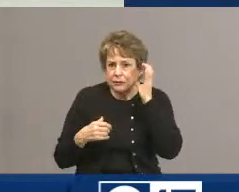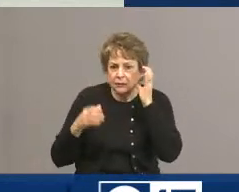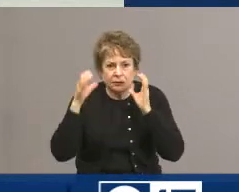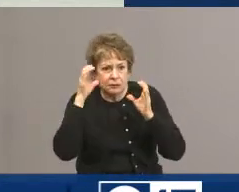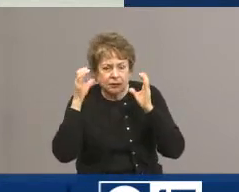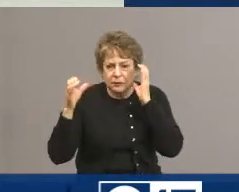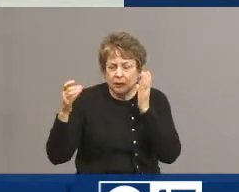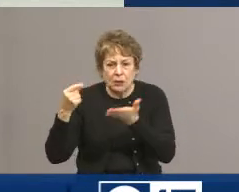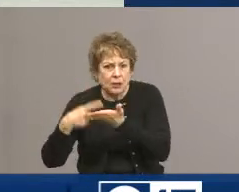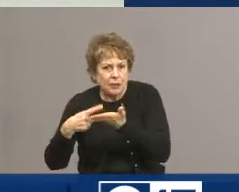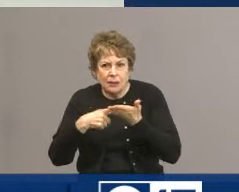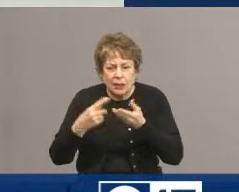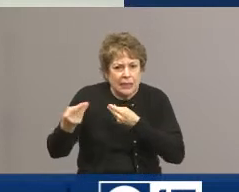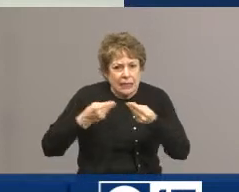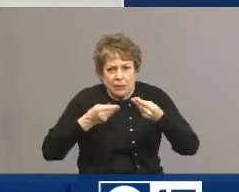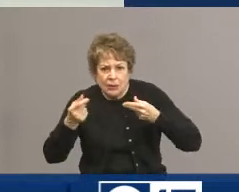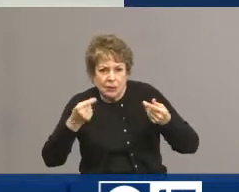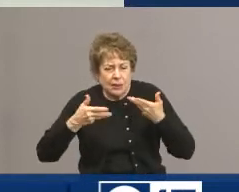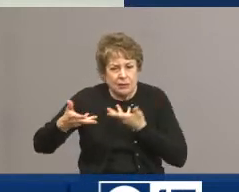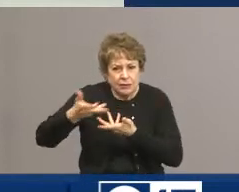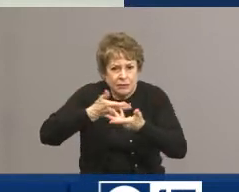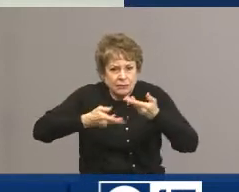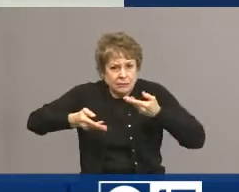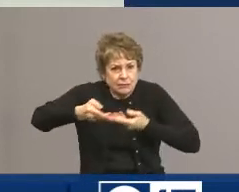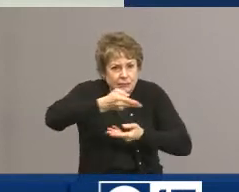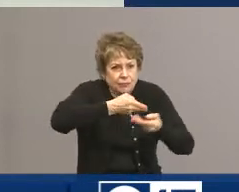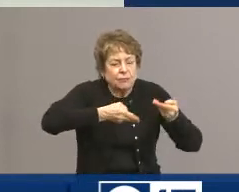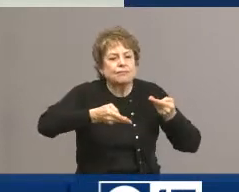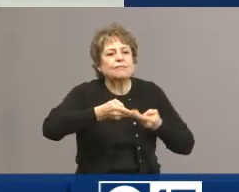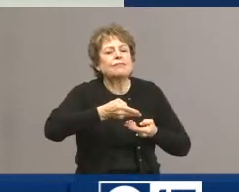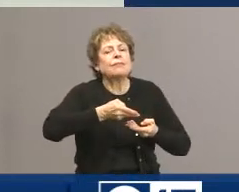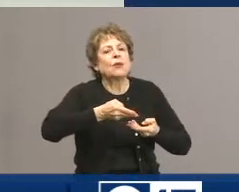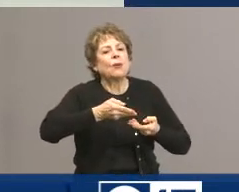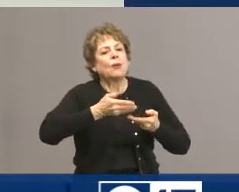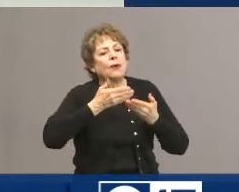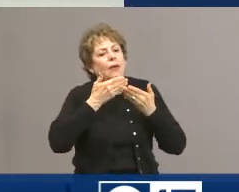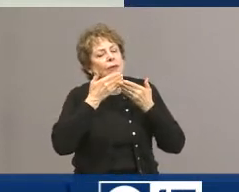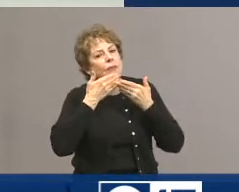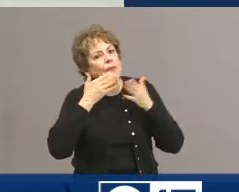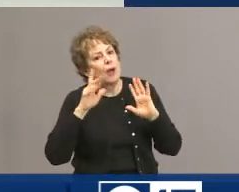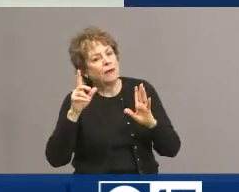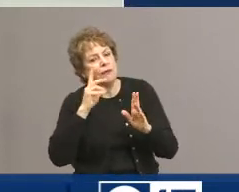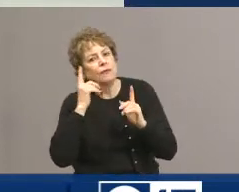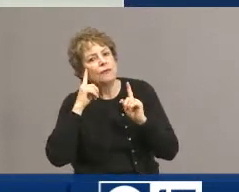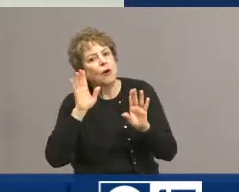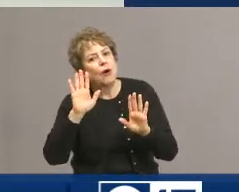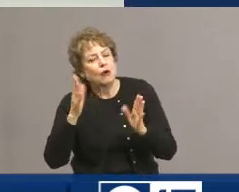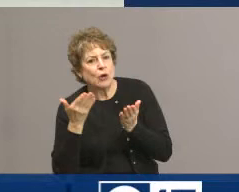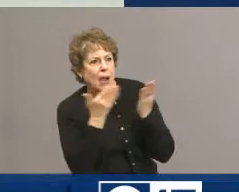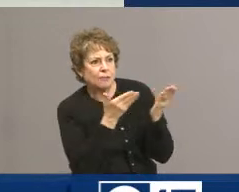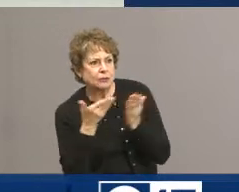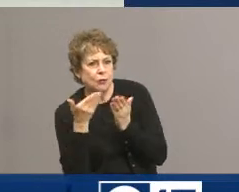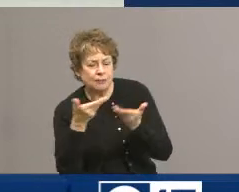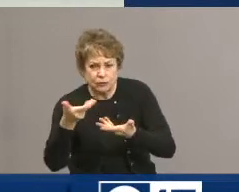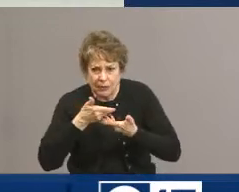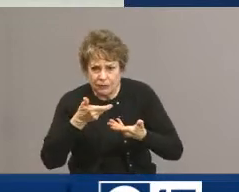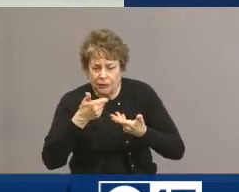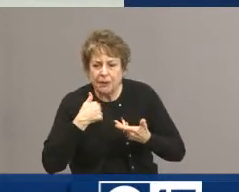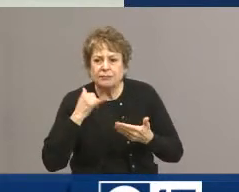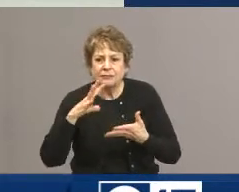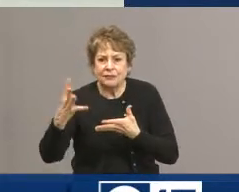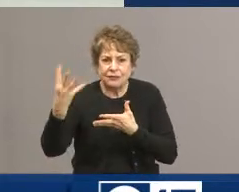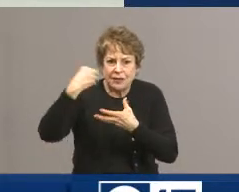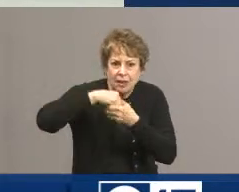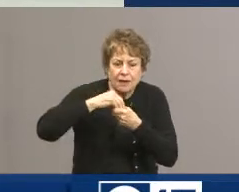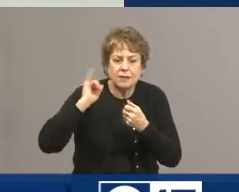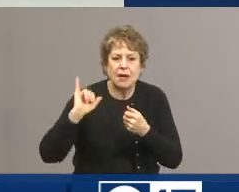thank them for their very good recommendations on how to contain this spread going forward. I'm going to